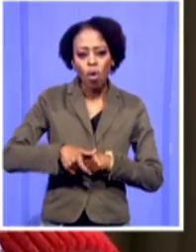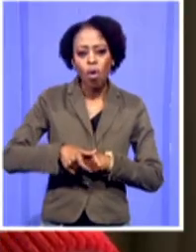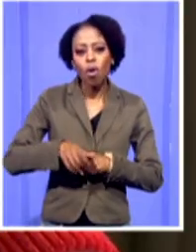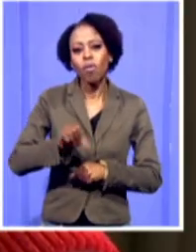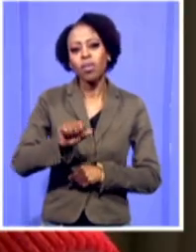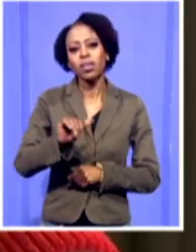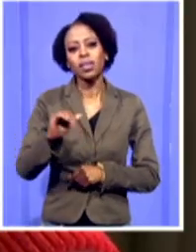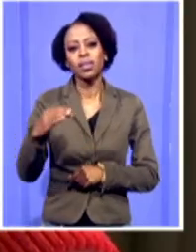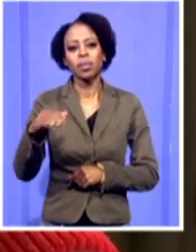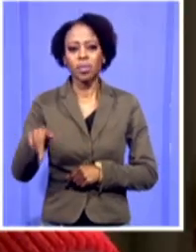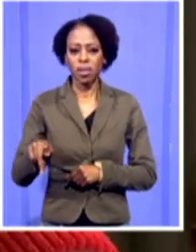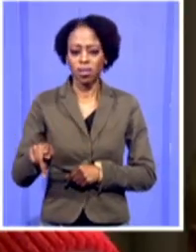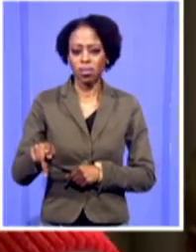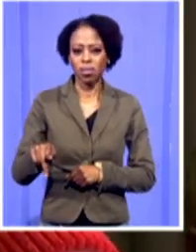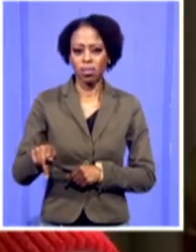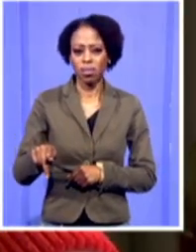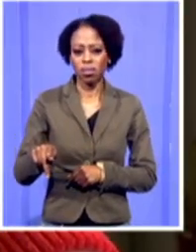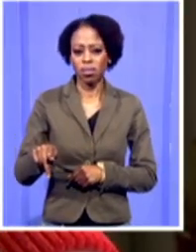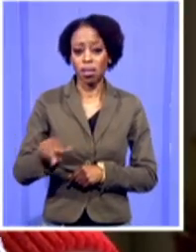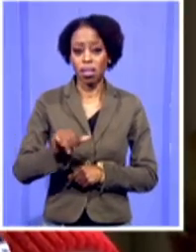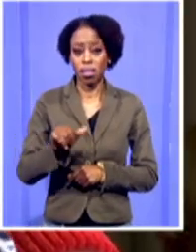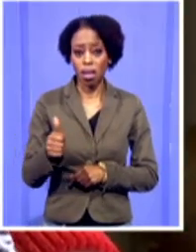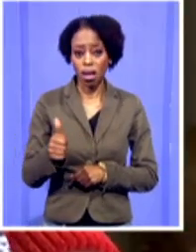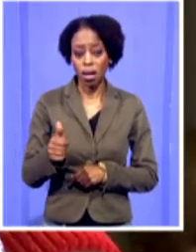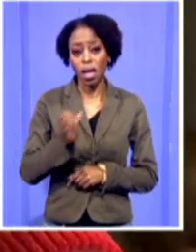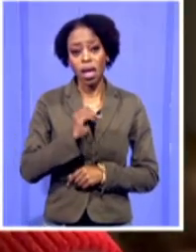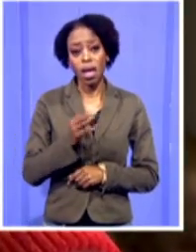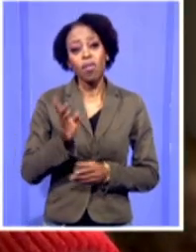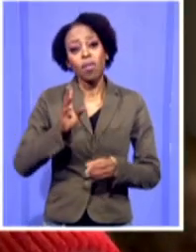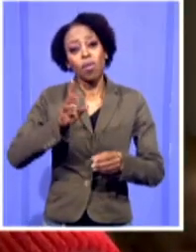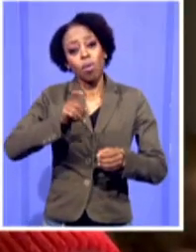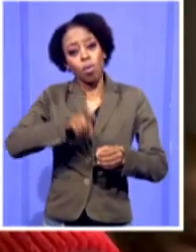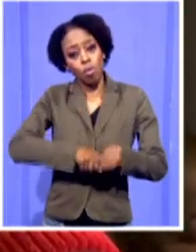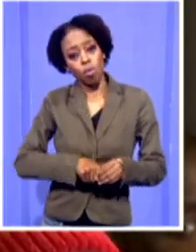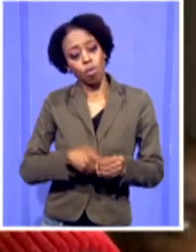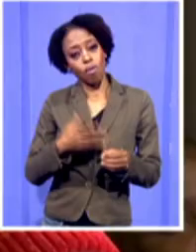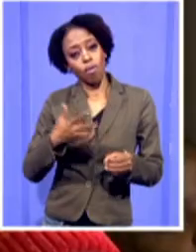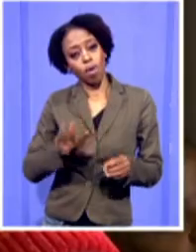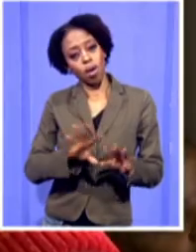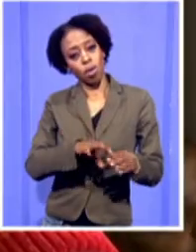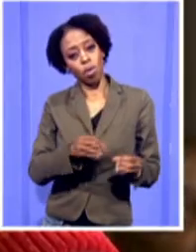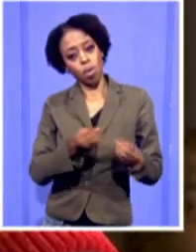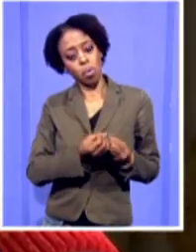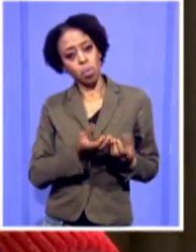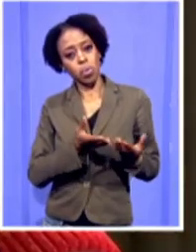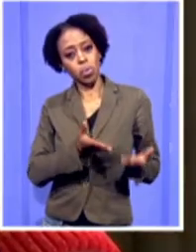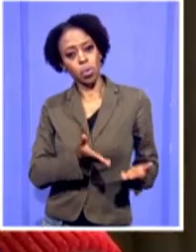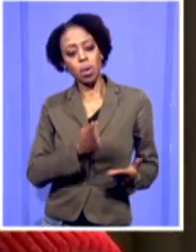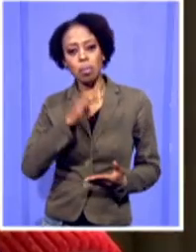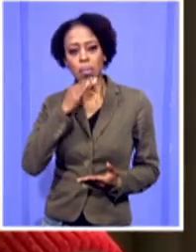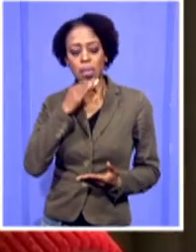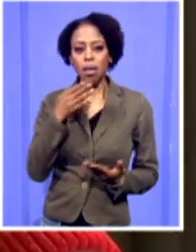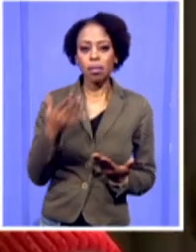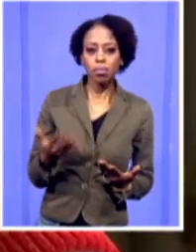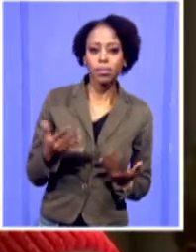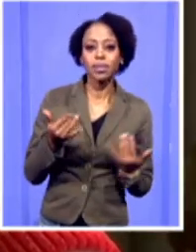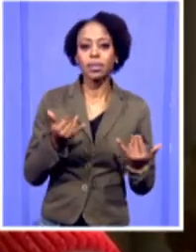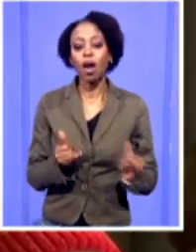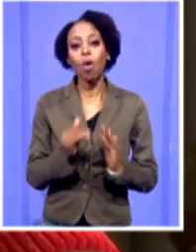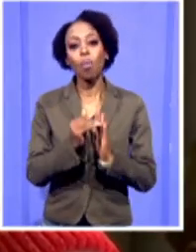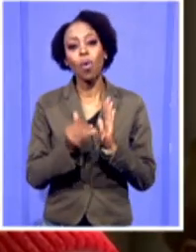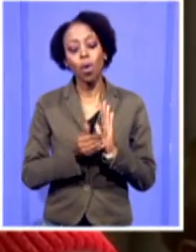Party. And if you are in a Congress of the South African Communist Party, what we need to be entertaining in a